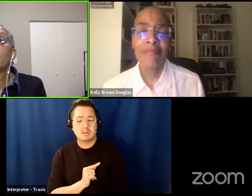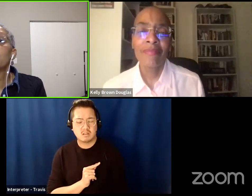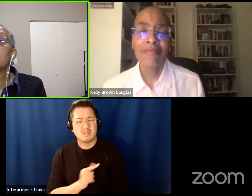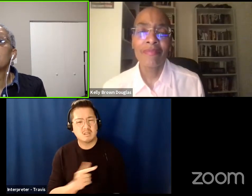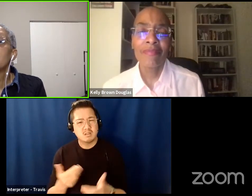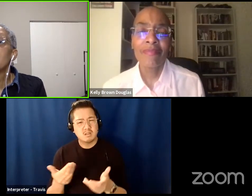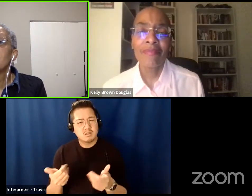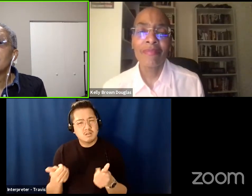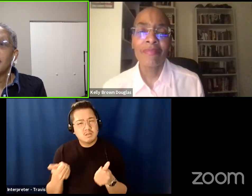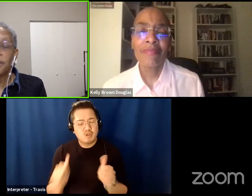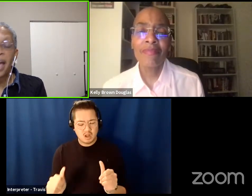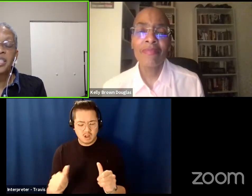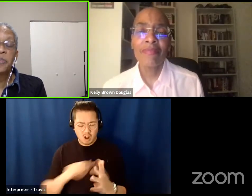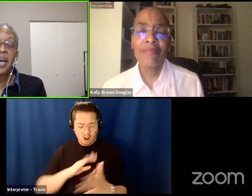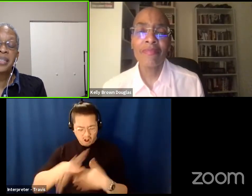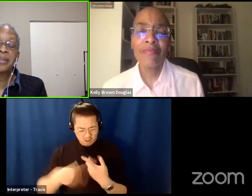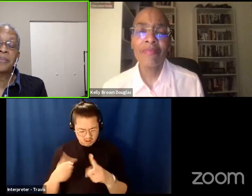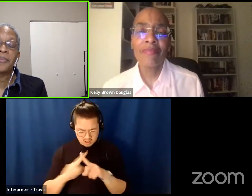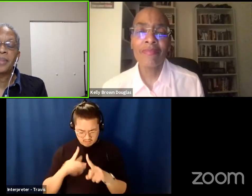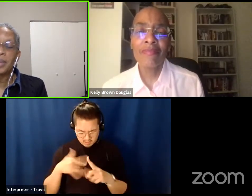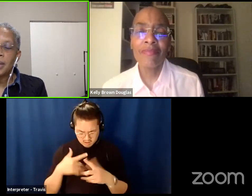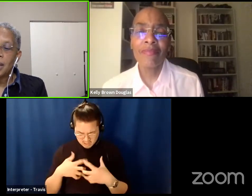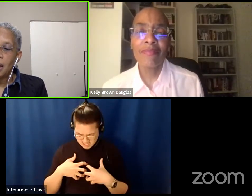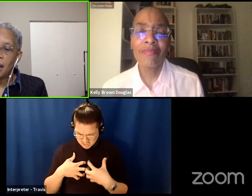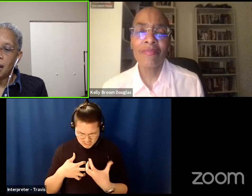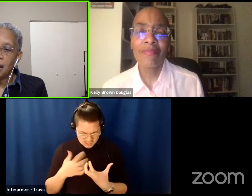befriend those other aspects